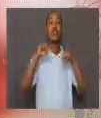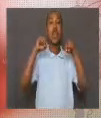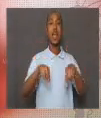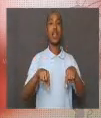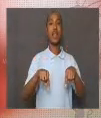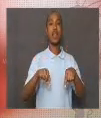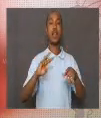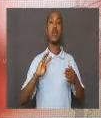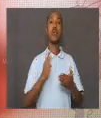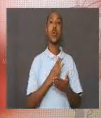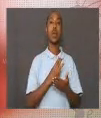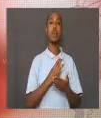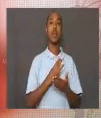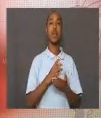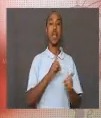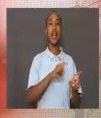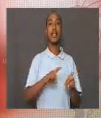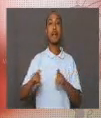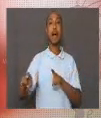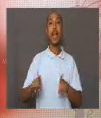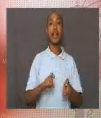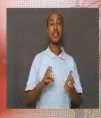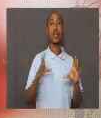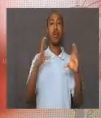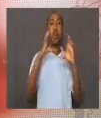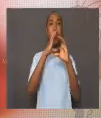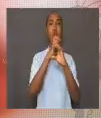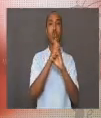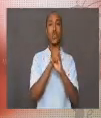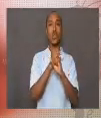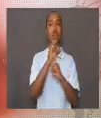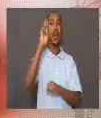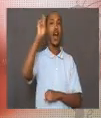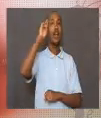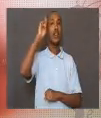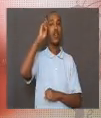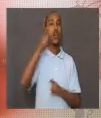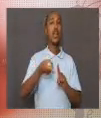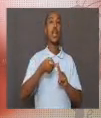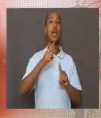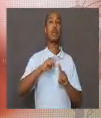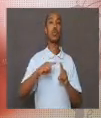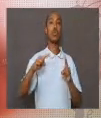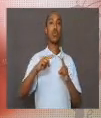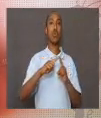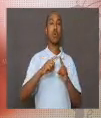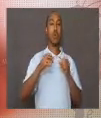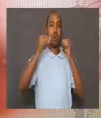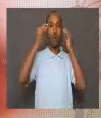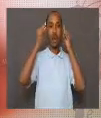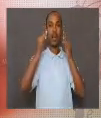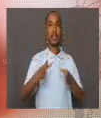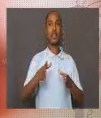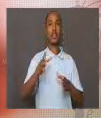Today, we will be examining the conclusions Rutherford came to while conducting the